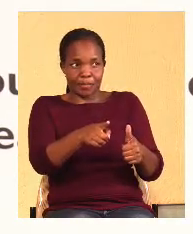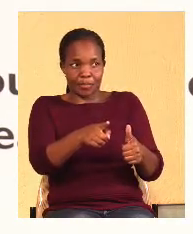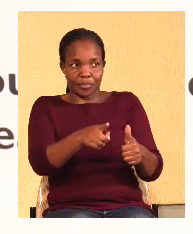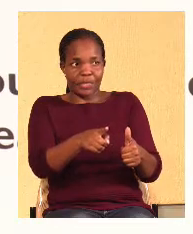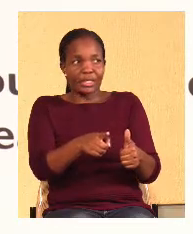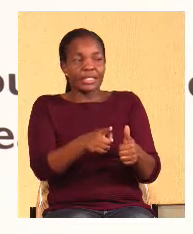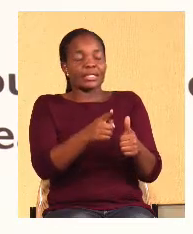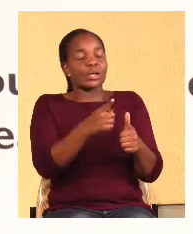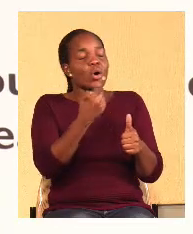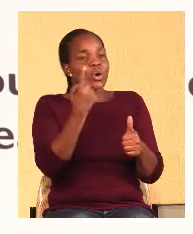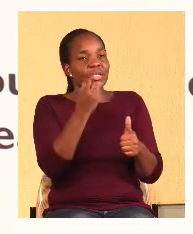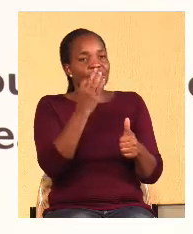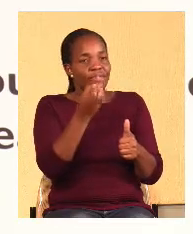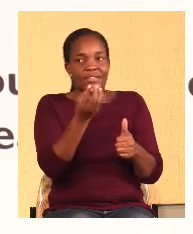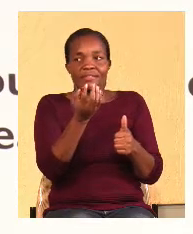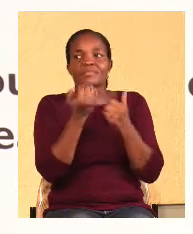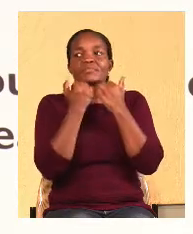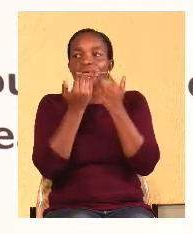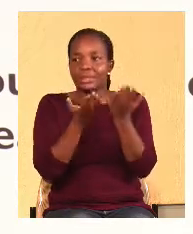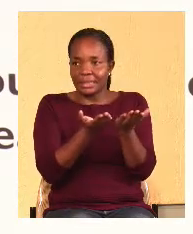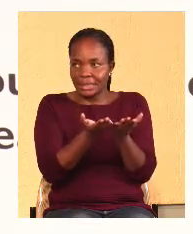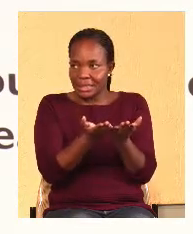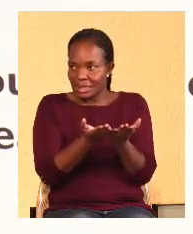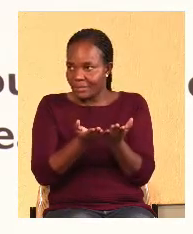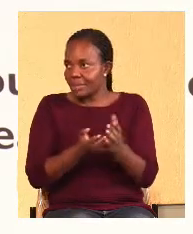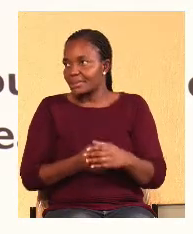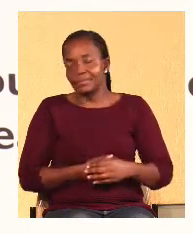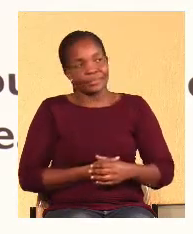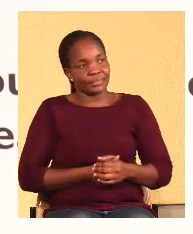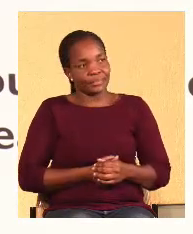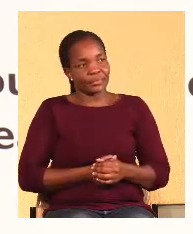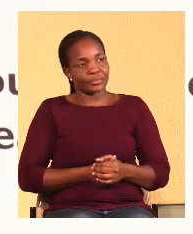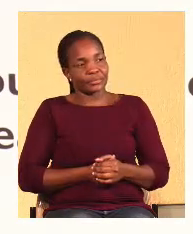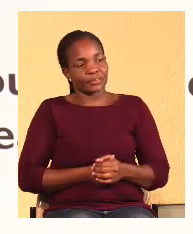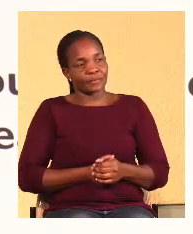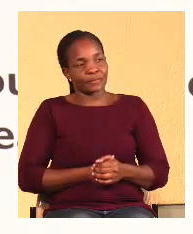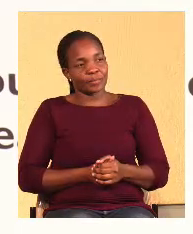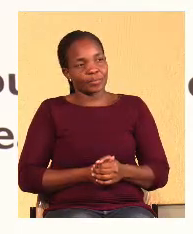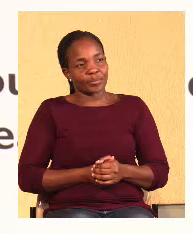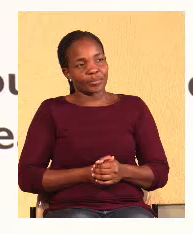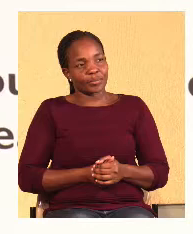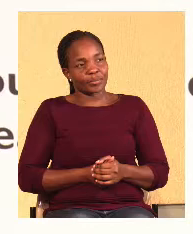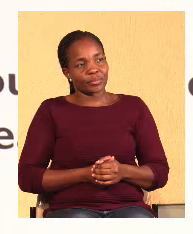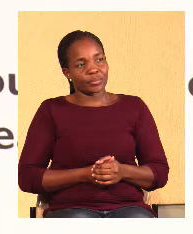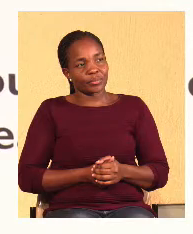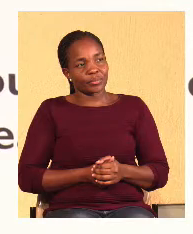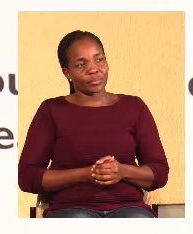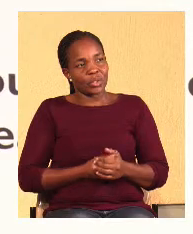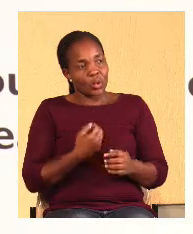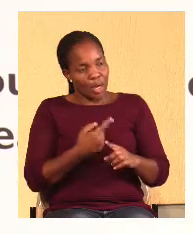service. So, you know, so that's the connection. And you must comply with the